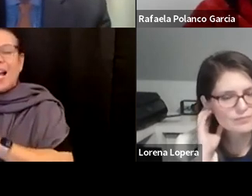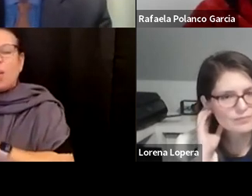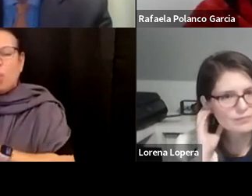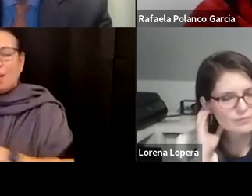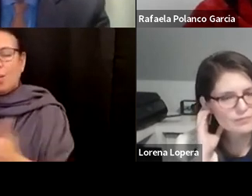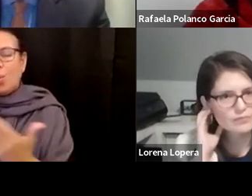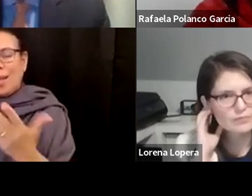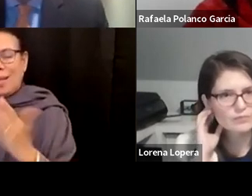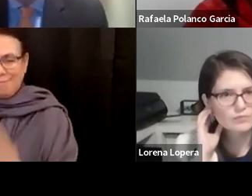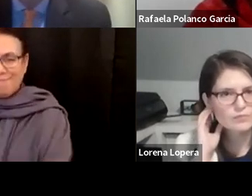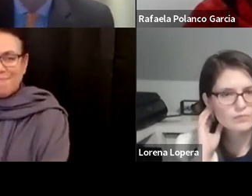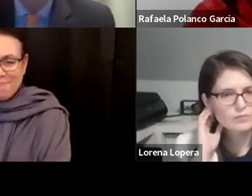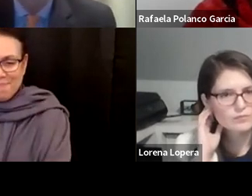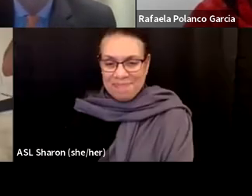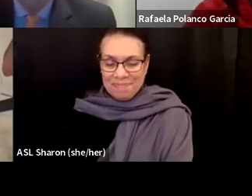hours